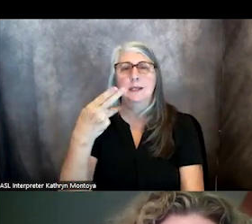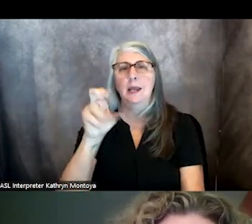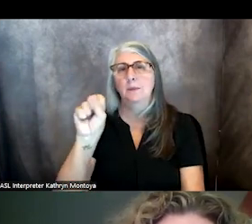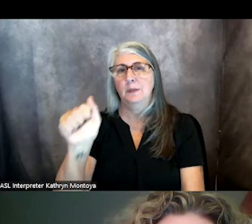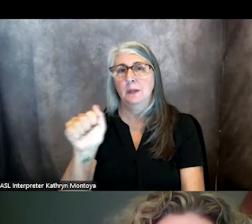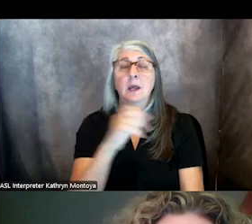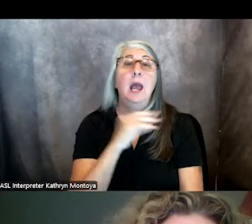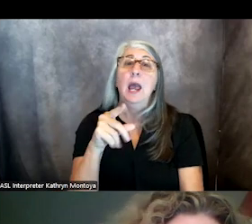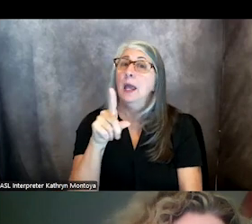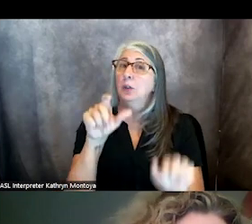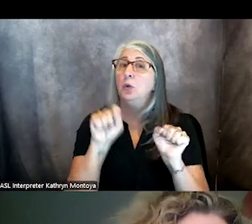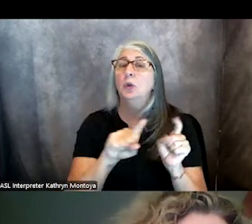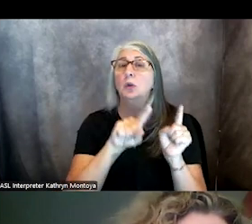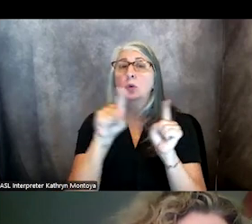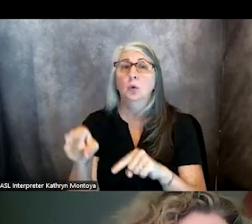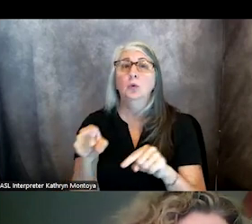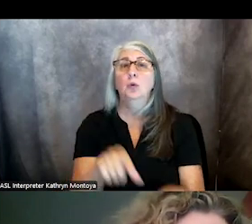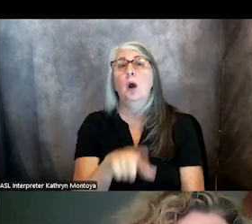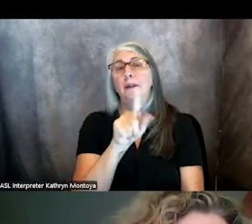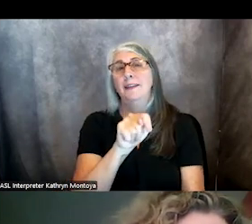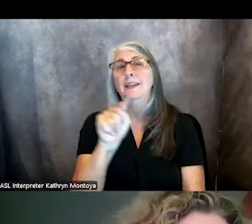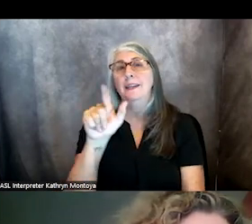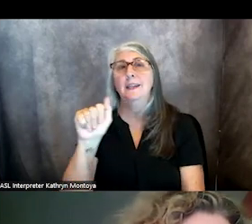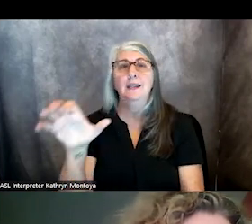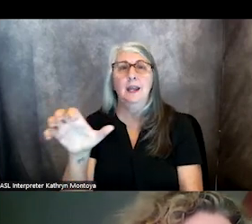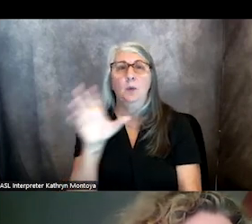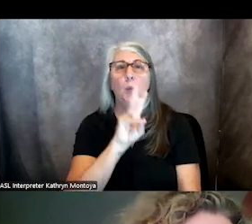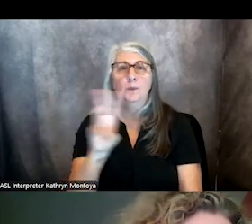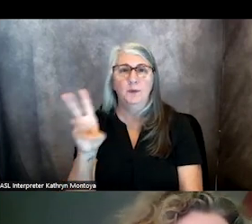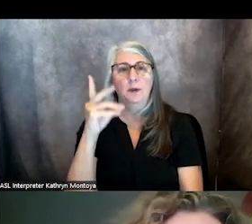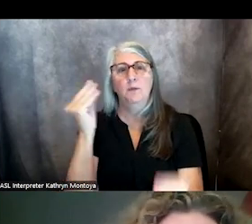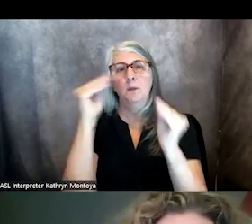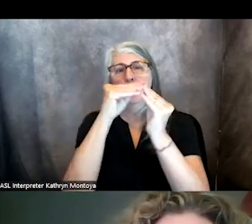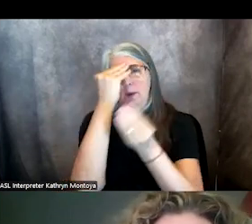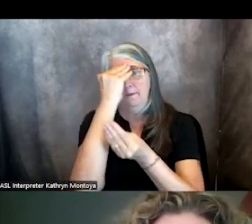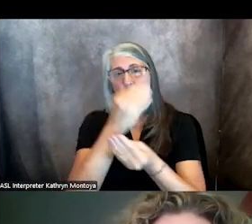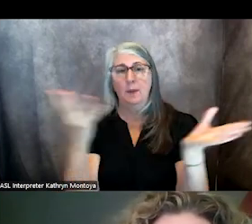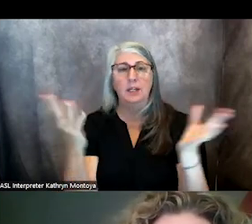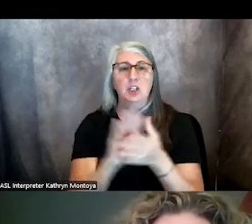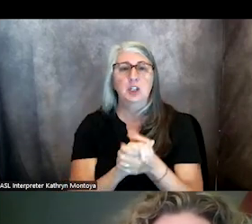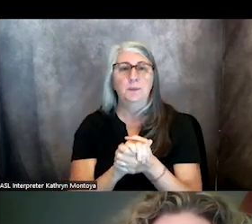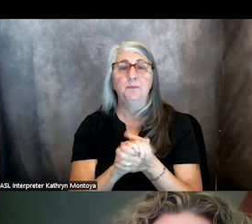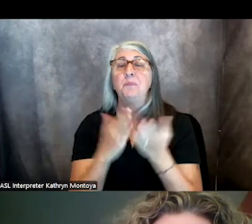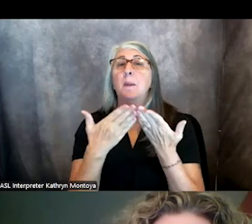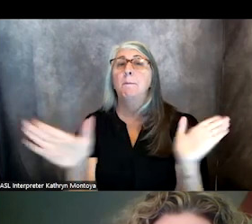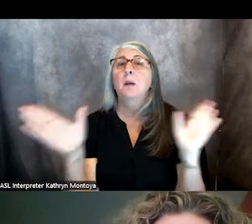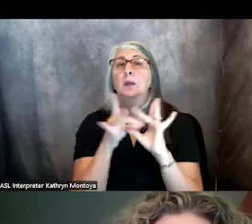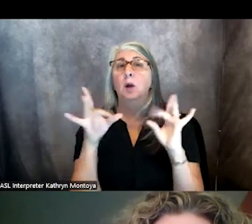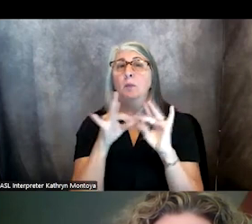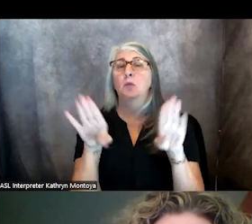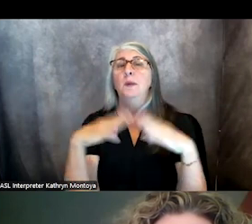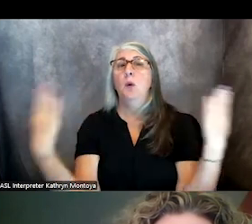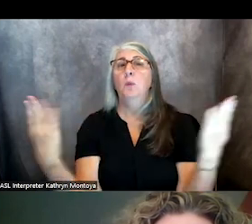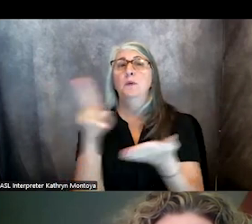you can also go to our TTAC website for additional information. Public comment will be open for 2 weeks